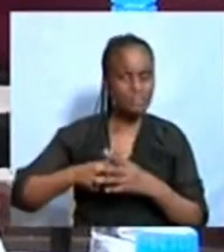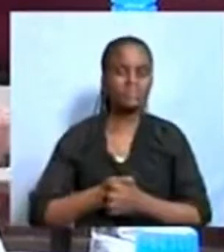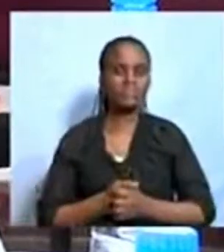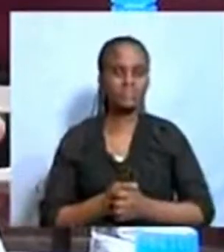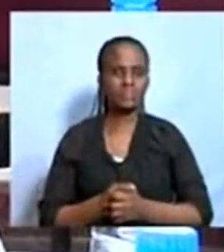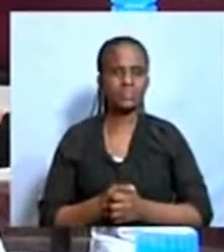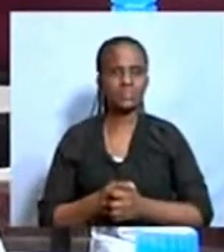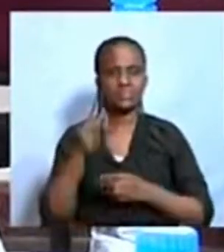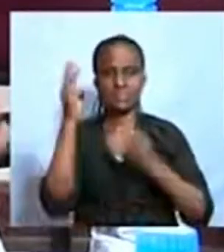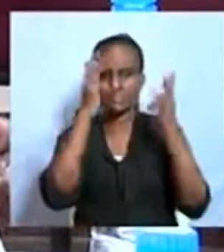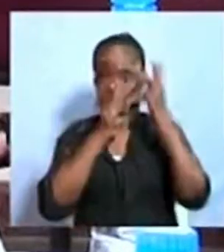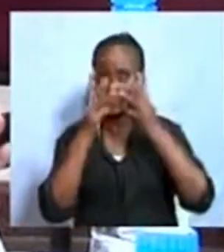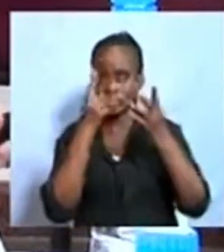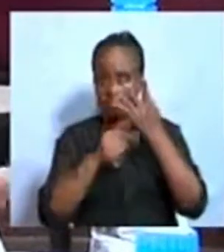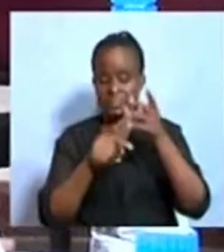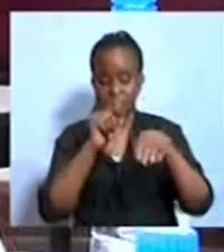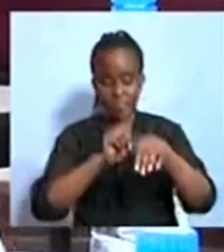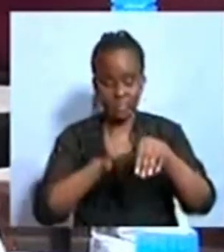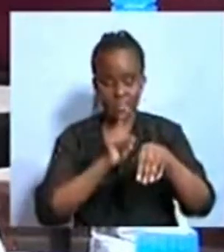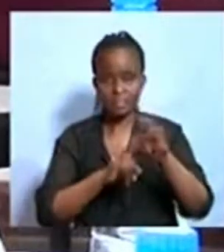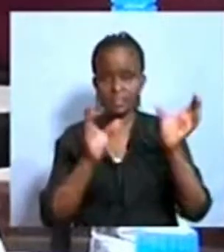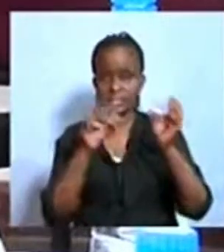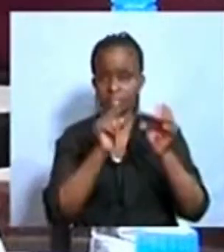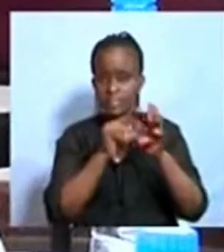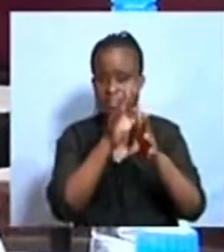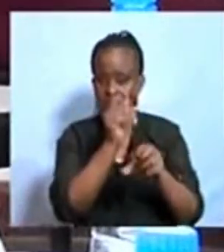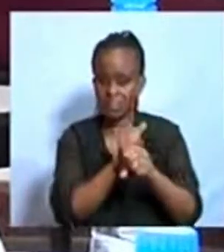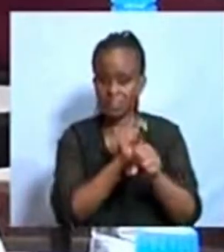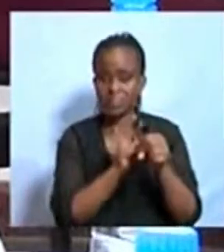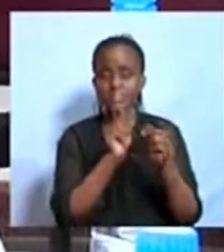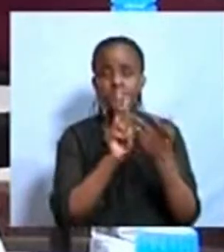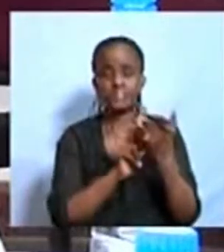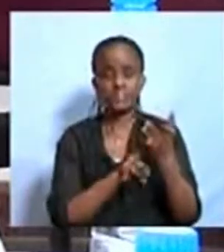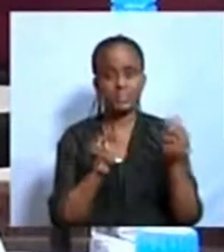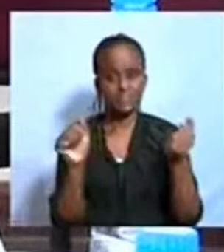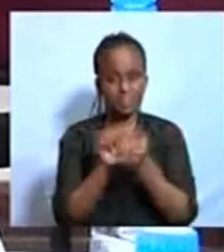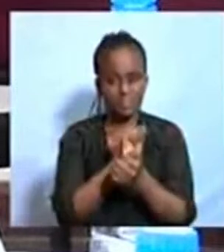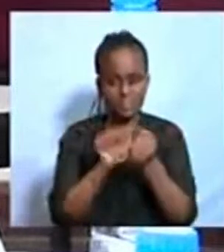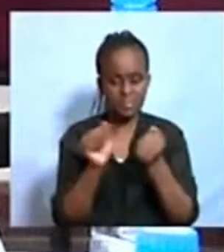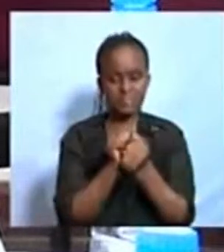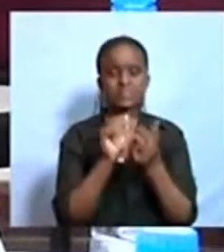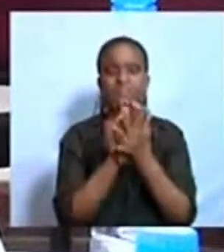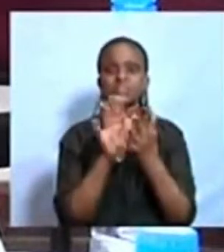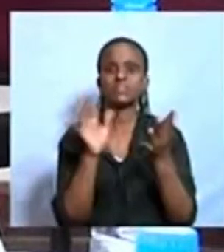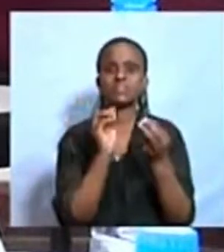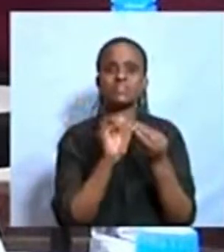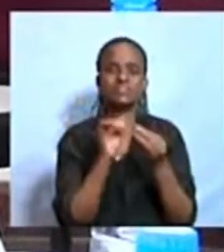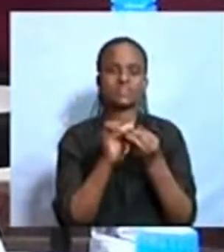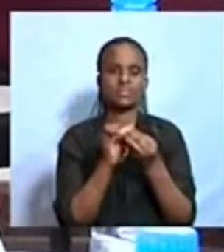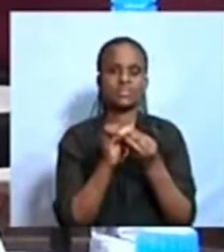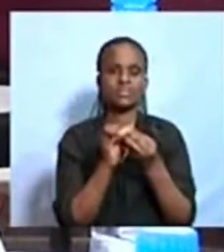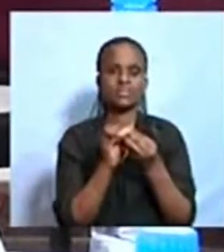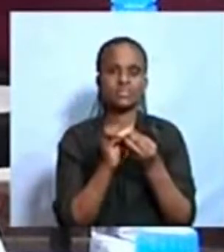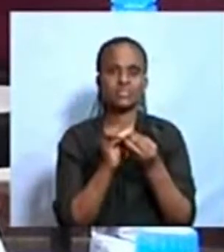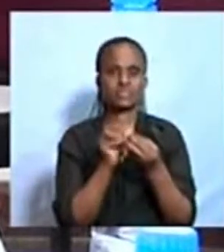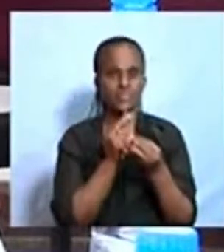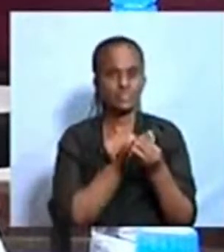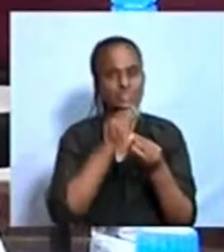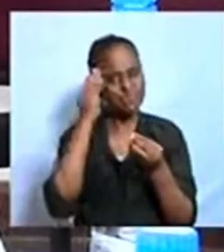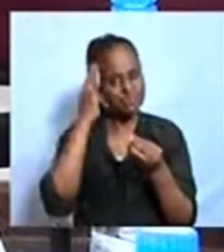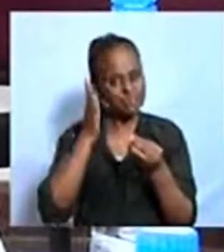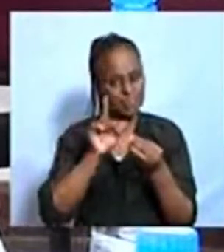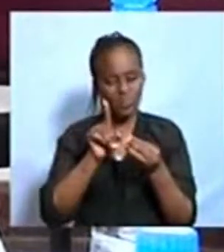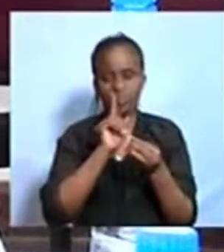And the worry is that by the time this committee is receiving that report, the damage would have been too much. We are really convinced that if